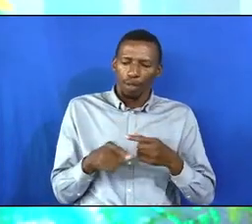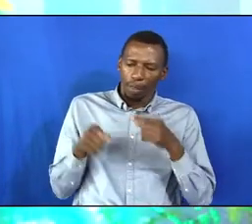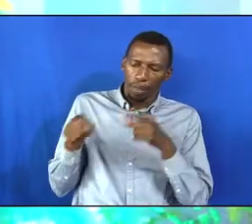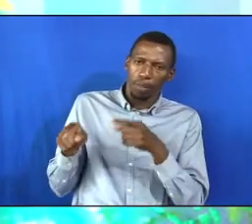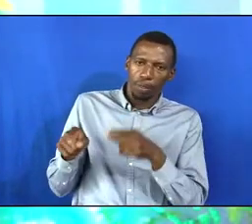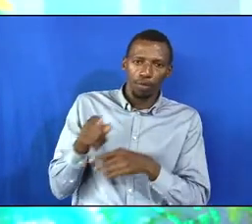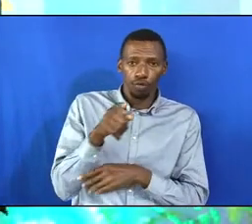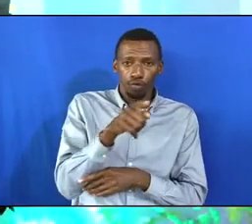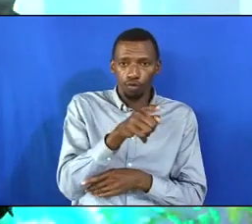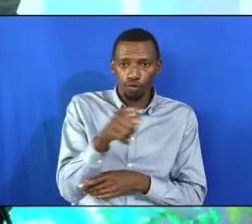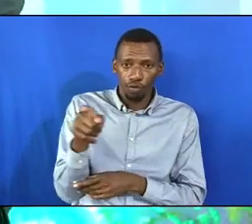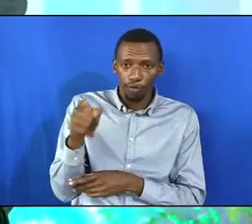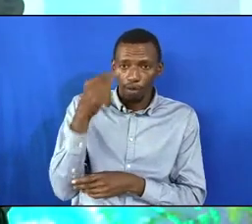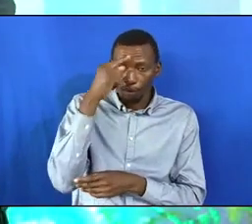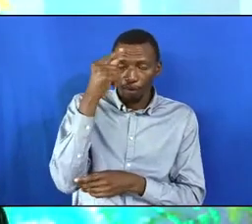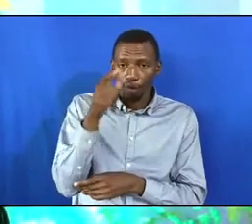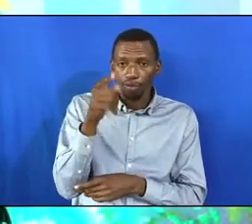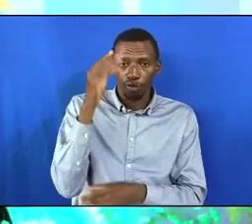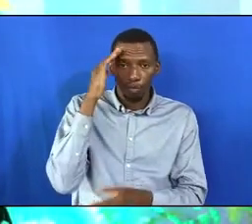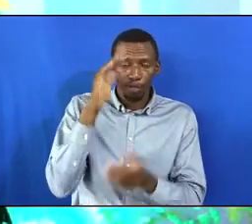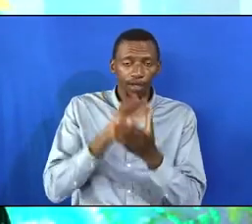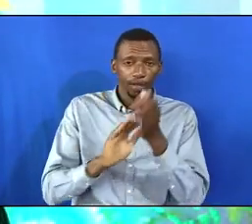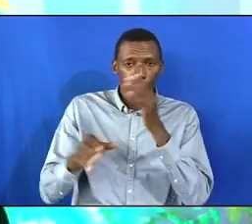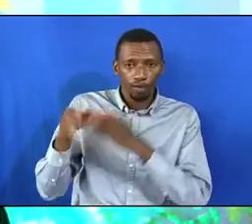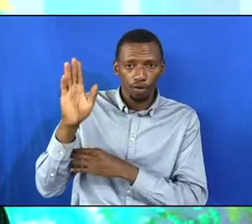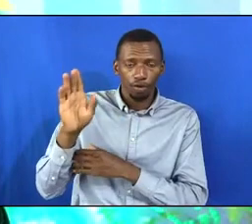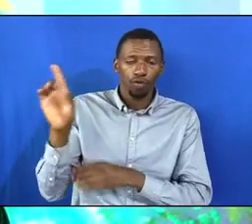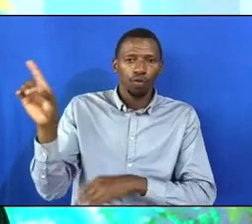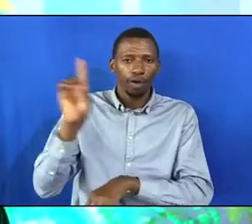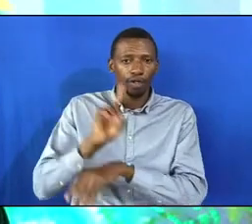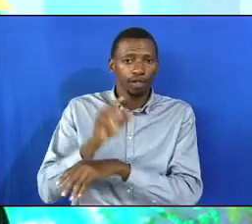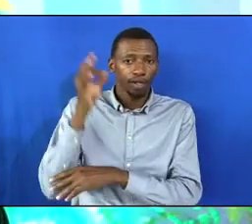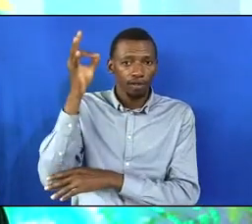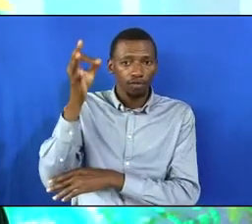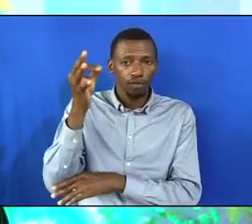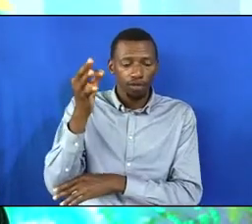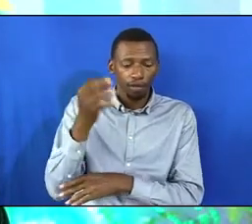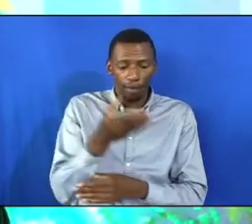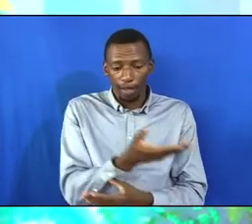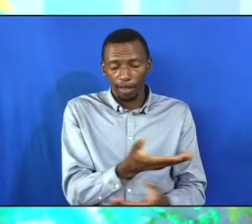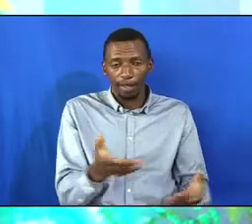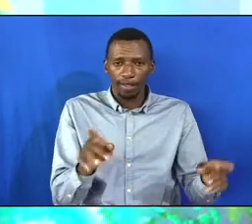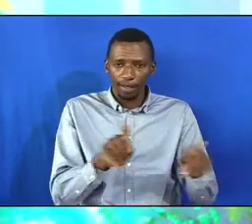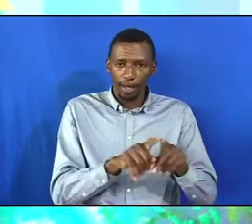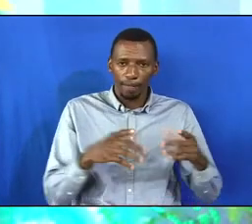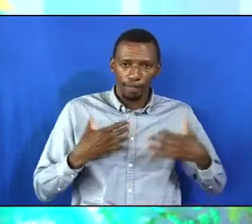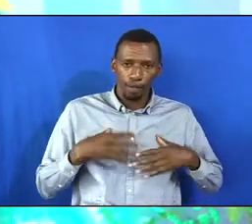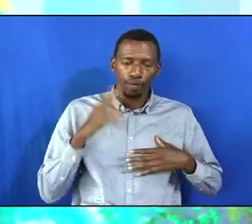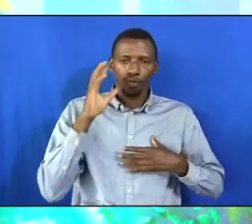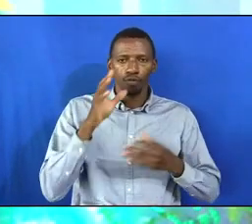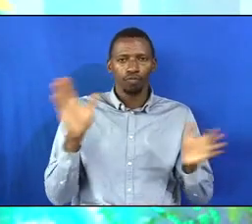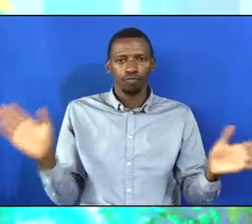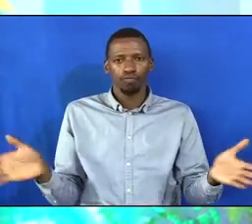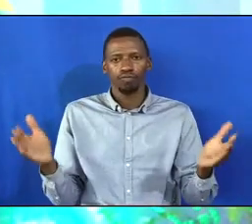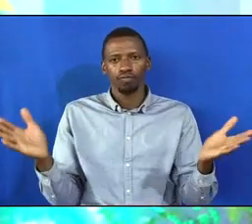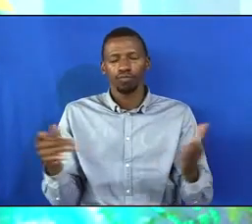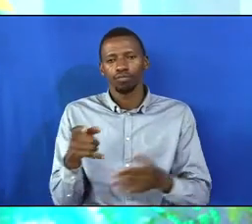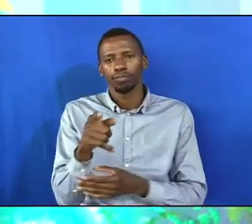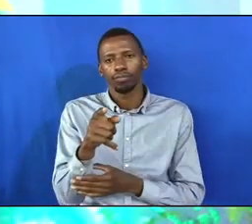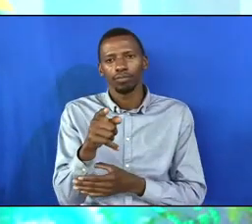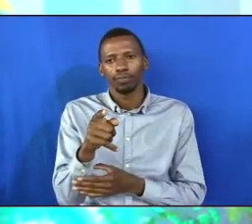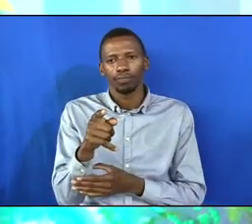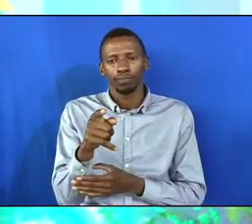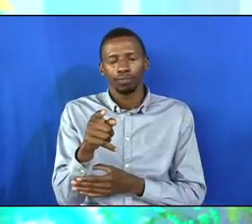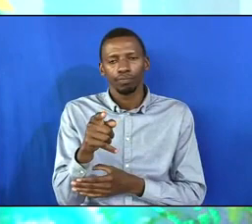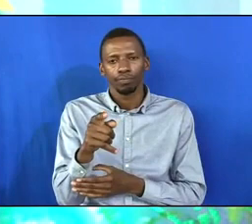belief in God, one day they are going to cheer you up. I remember this lady, this mama, she